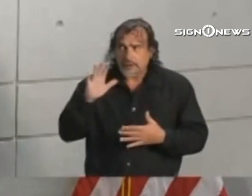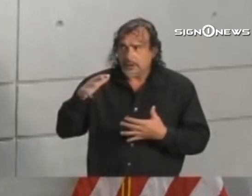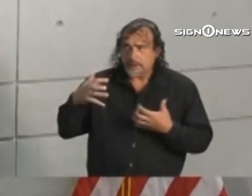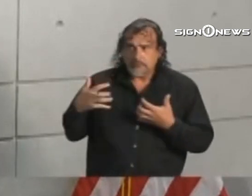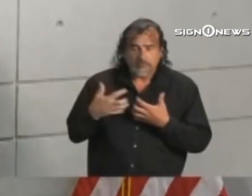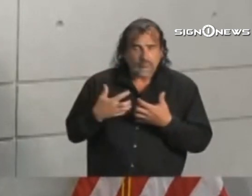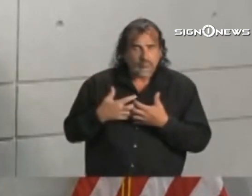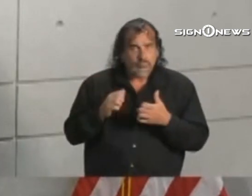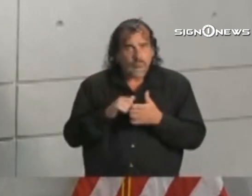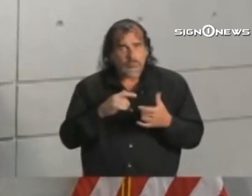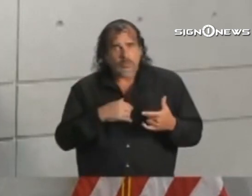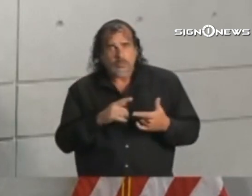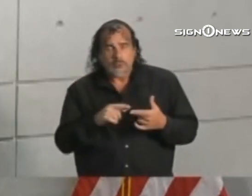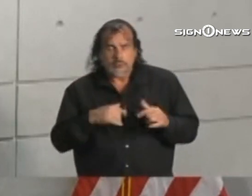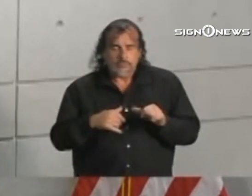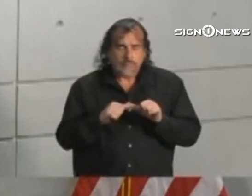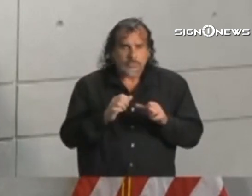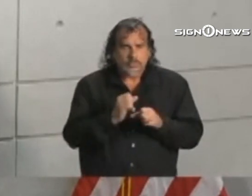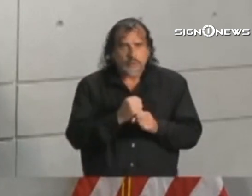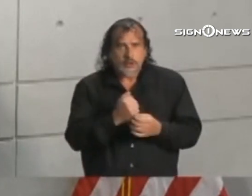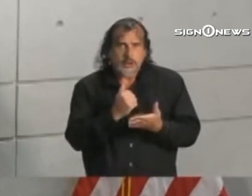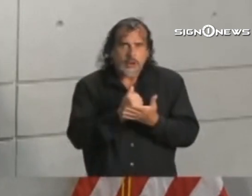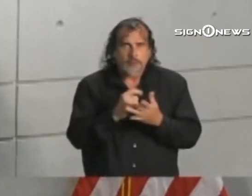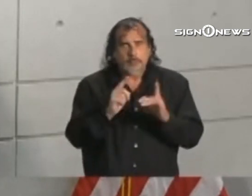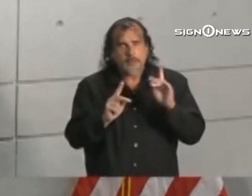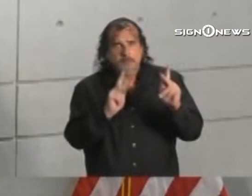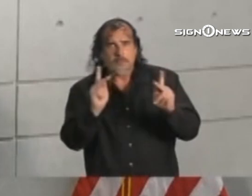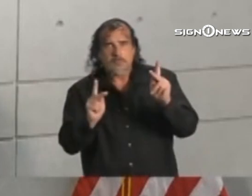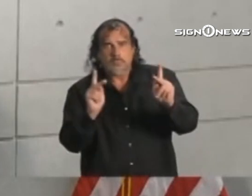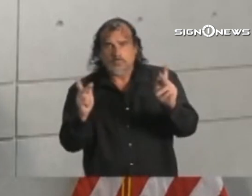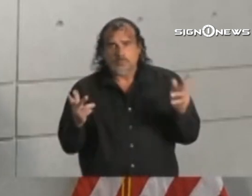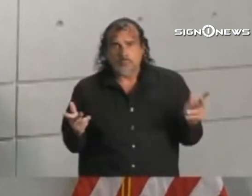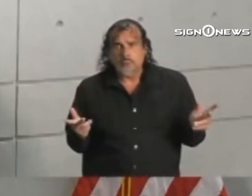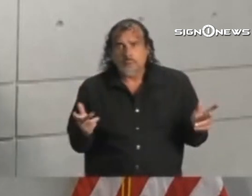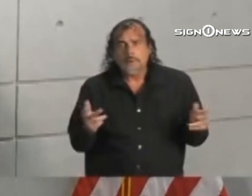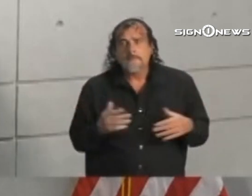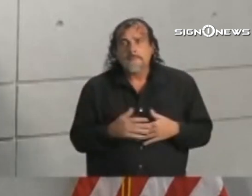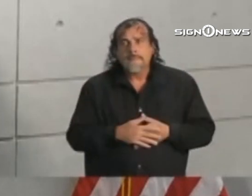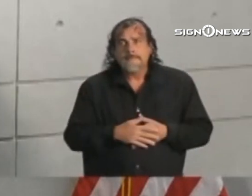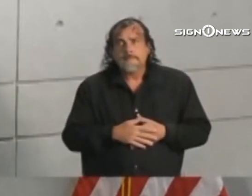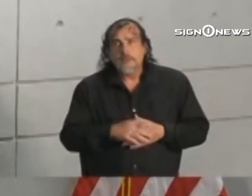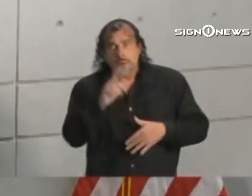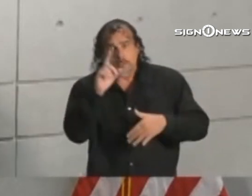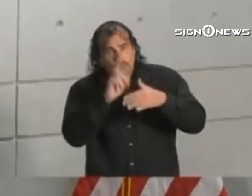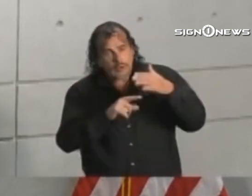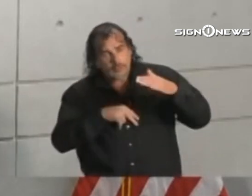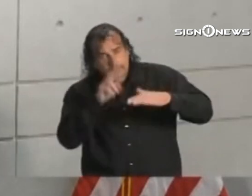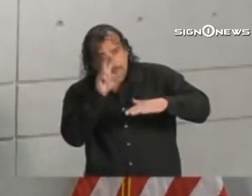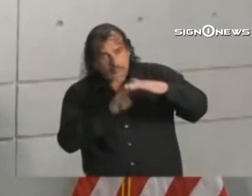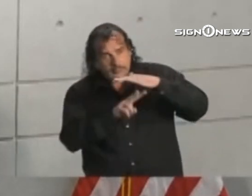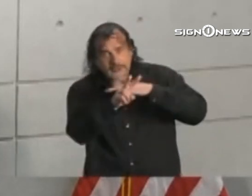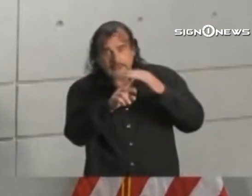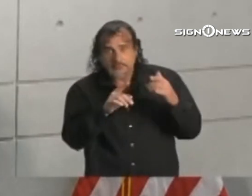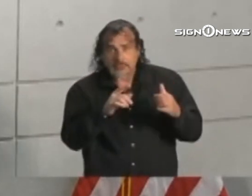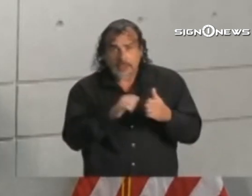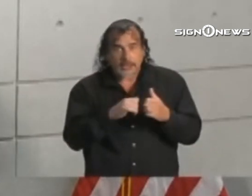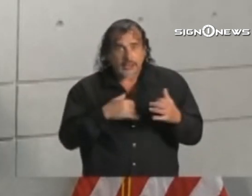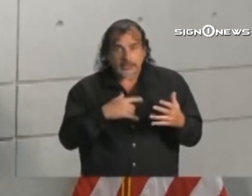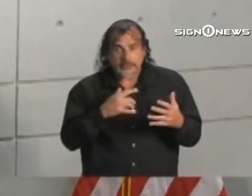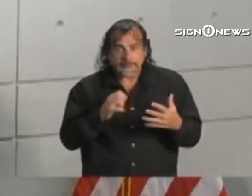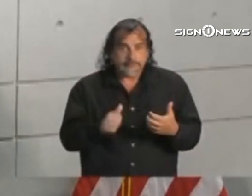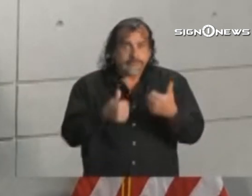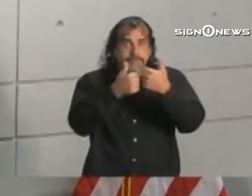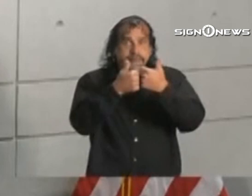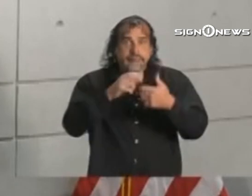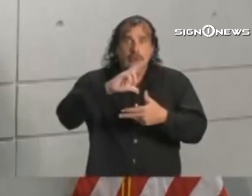to make a real difference for our people in what we had predicted and projected was going to be a very challenging